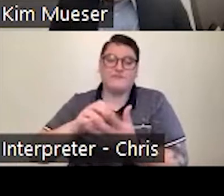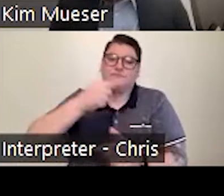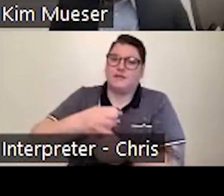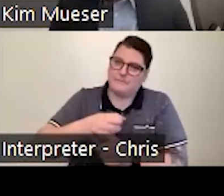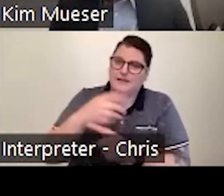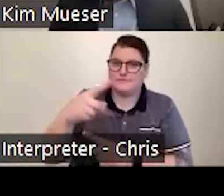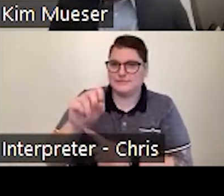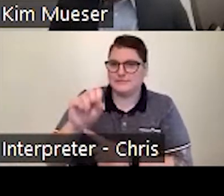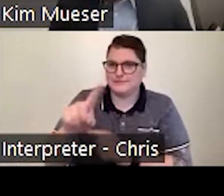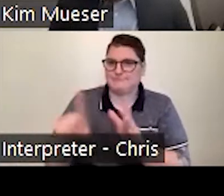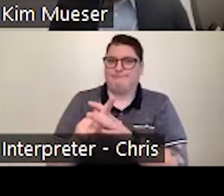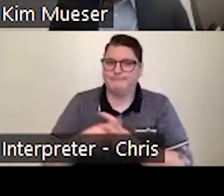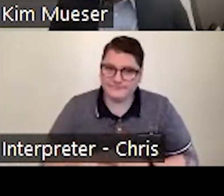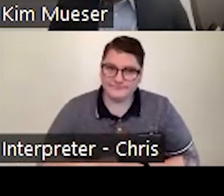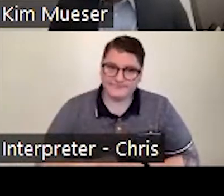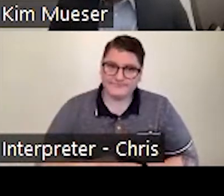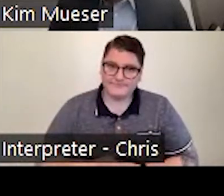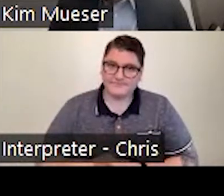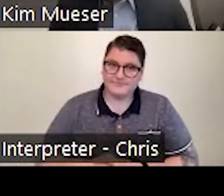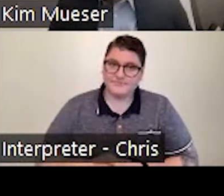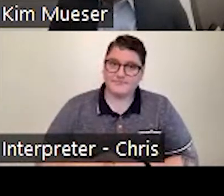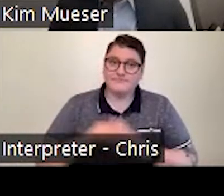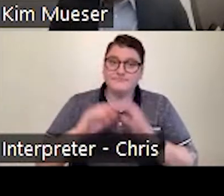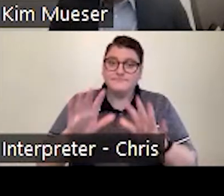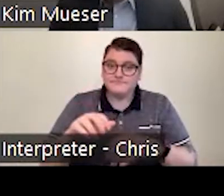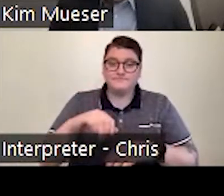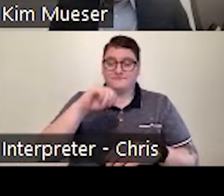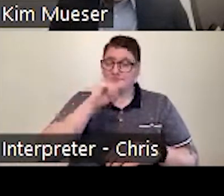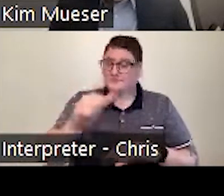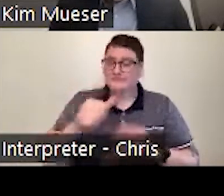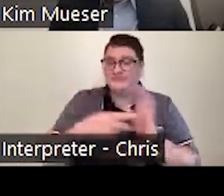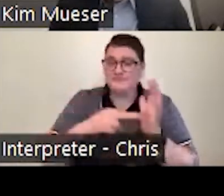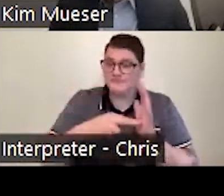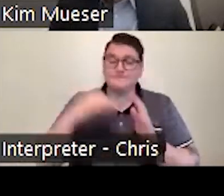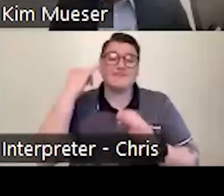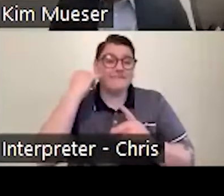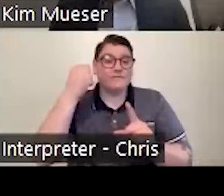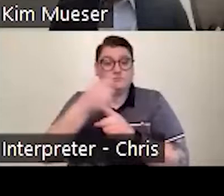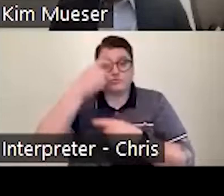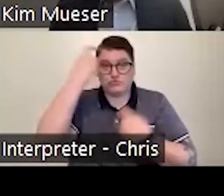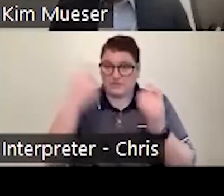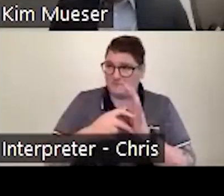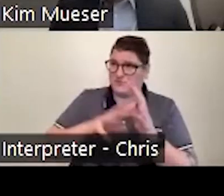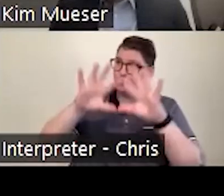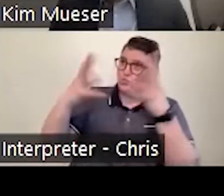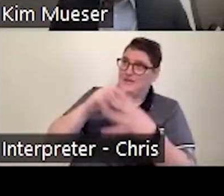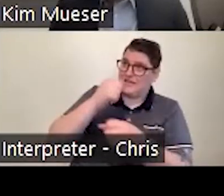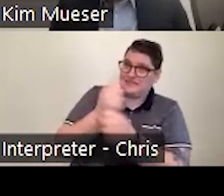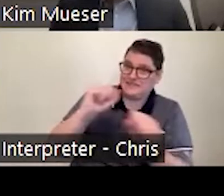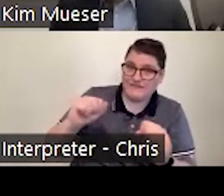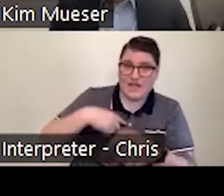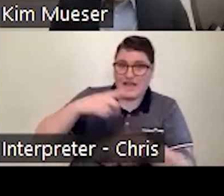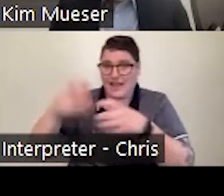not necessarily fear related. They're not necessarily that you can't trust another person or that the world is an unsafe place. Some of these have to do